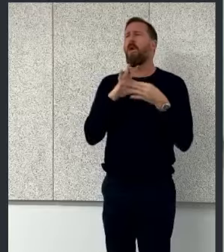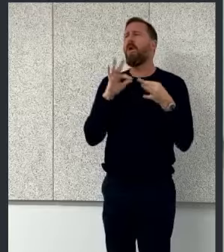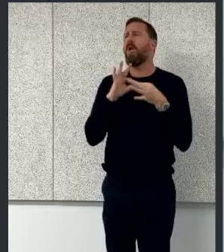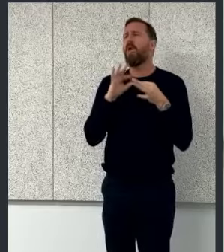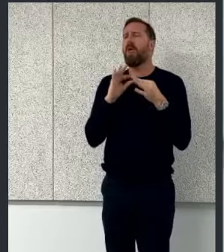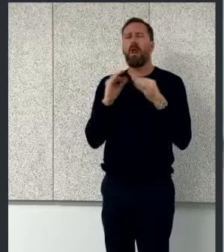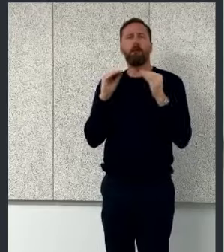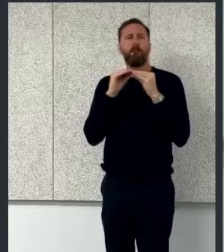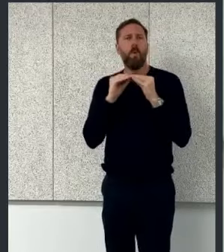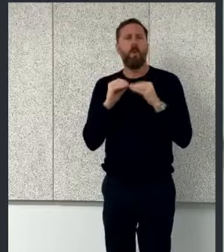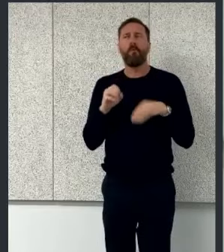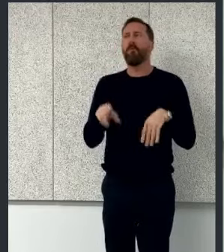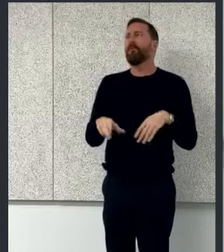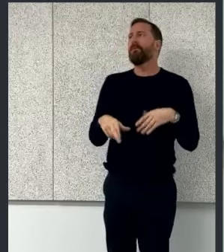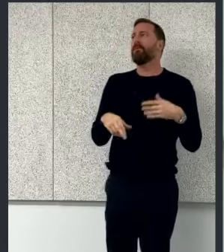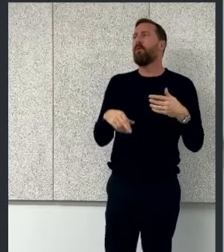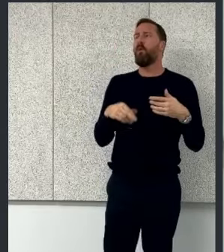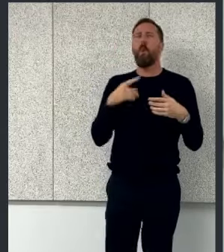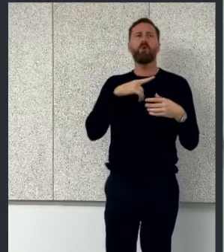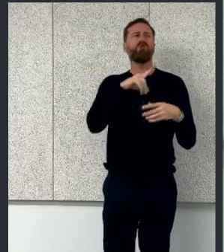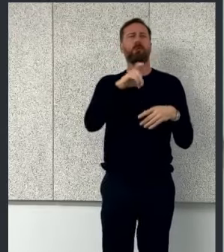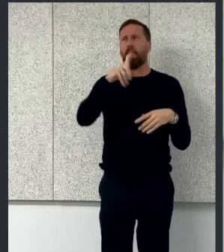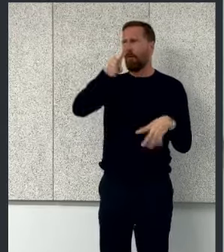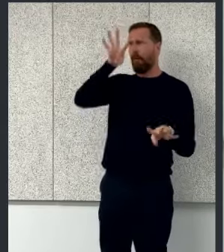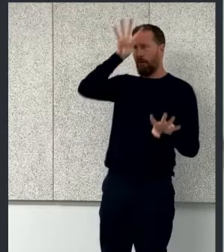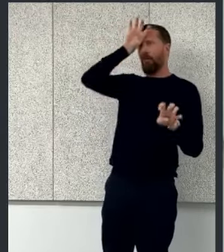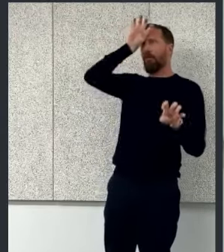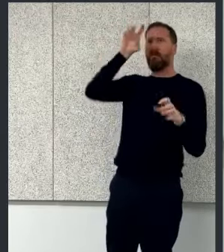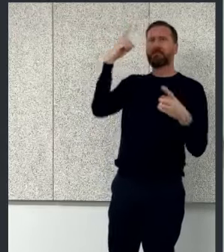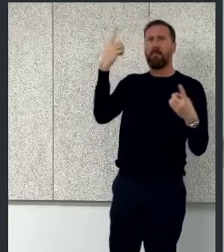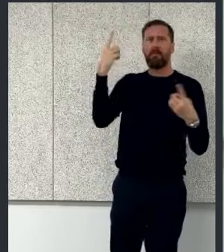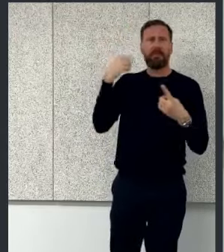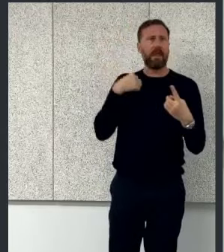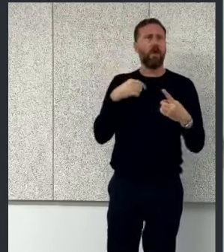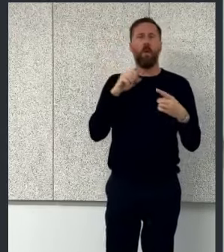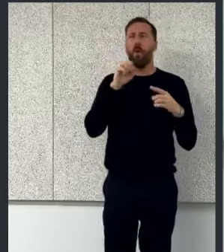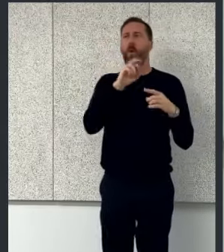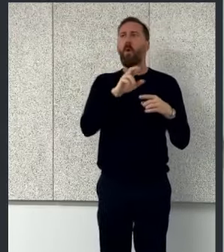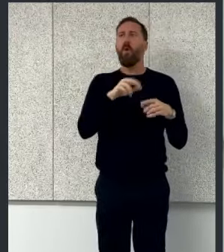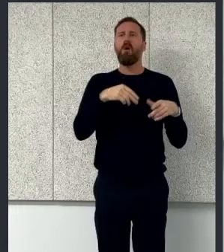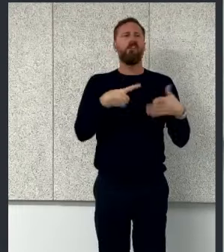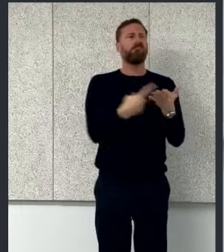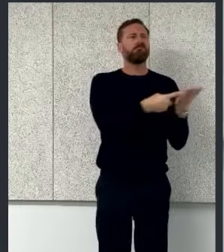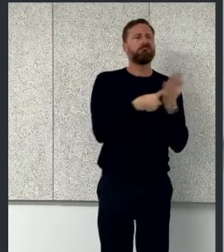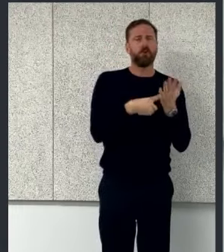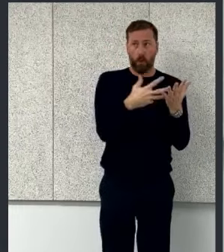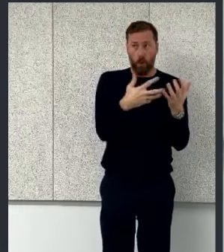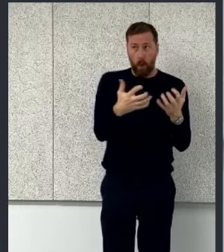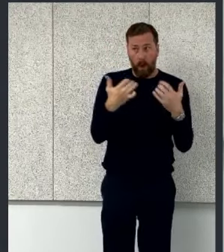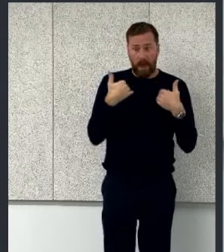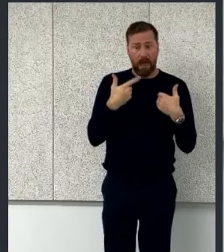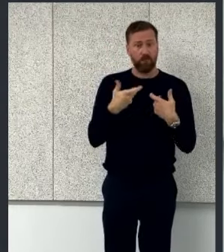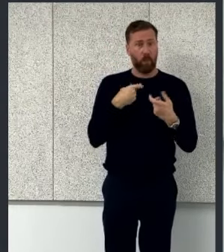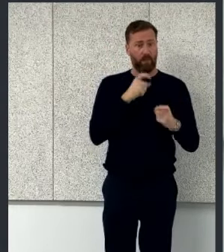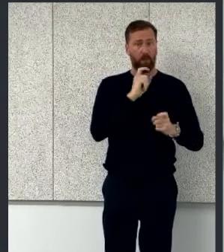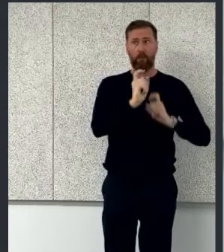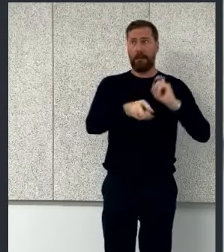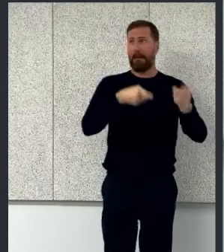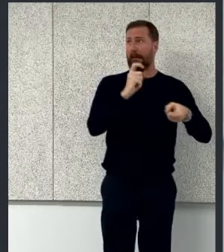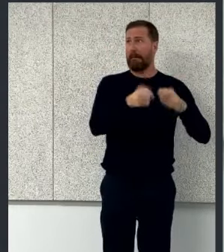or like questions that you have or conversations that you want to be having with grantees that